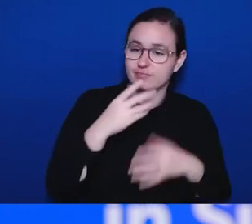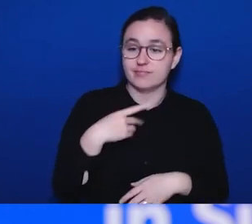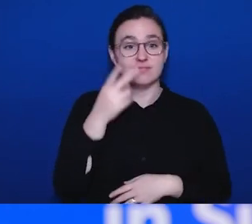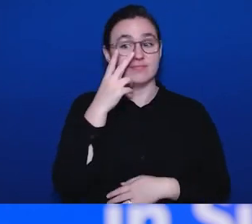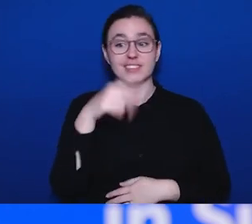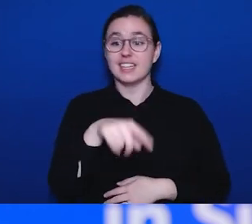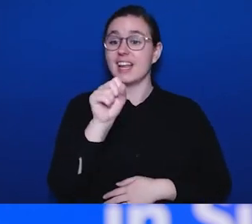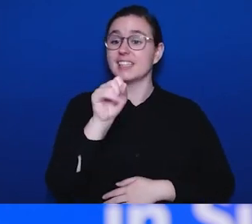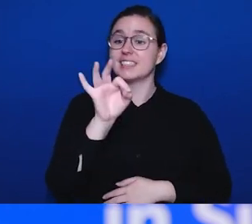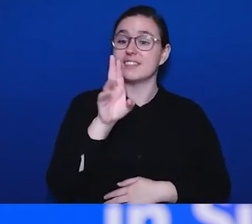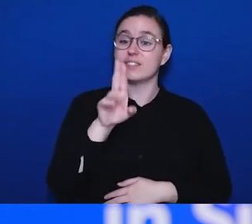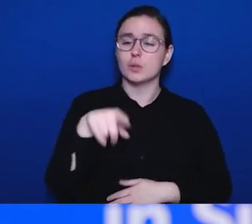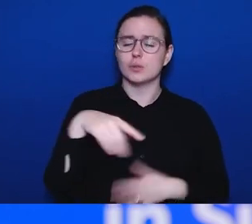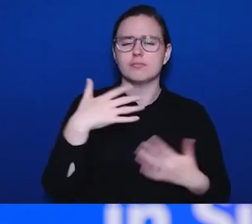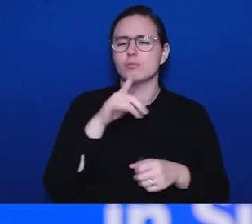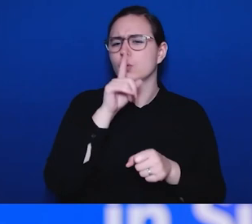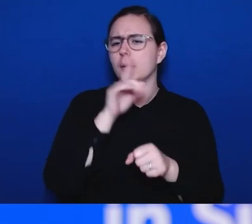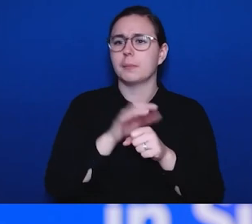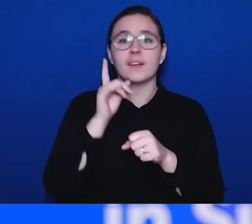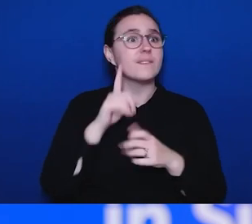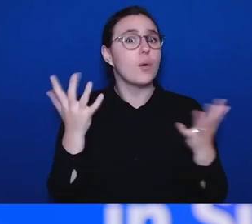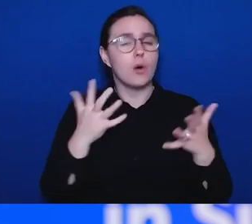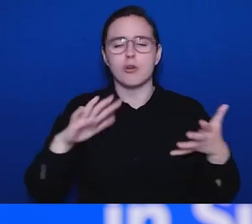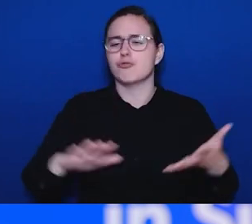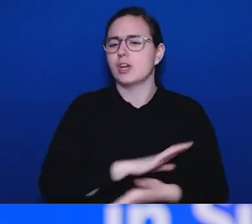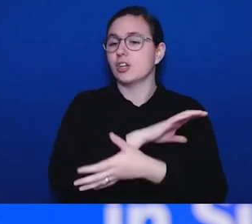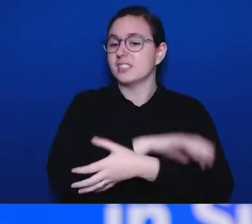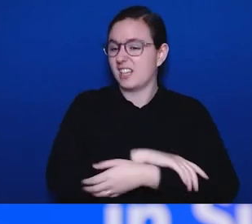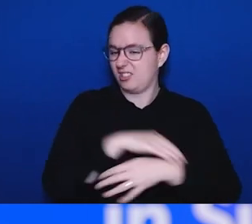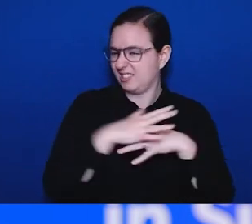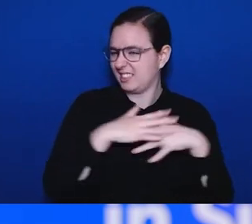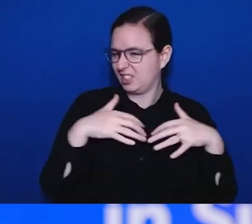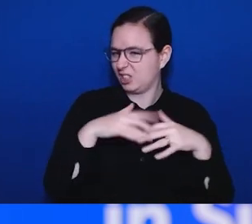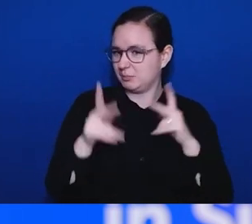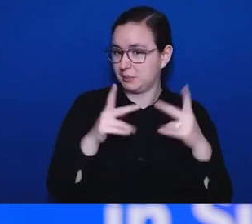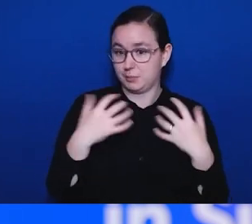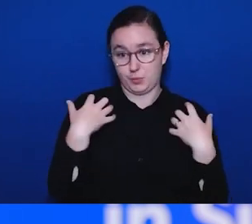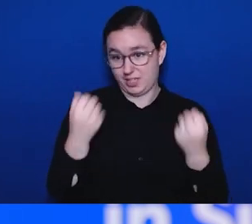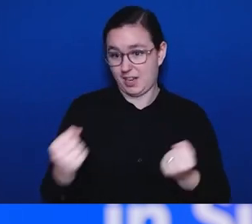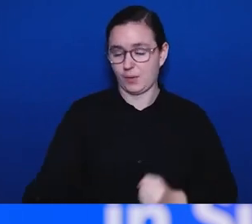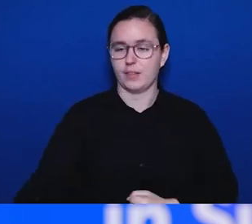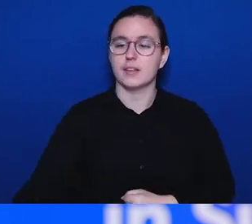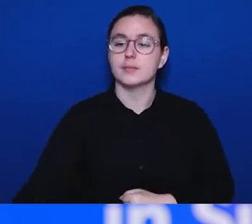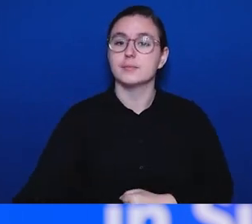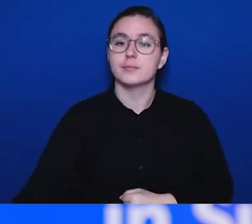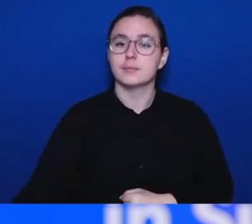facilities. Further, I have firsthand seen SFU's commitment to Indigenous reconciliation and